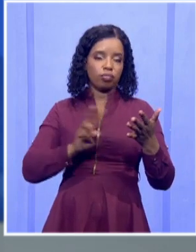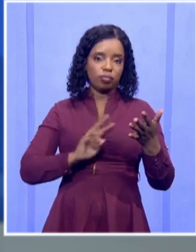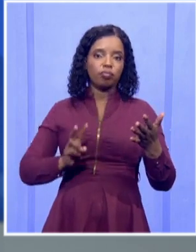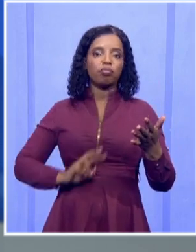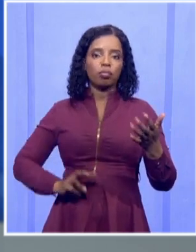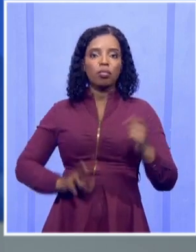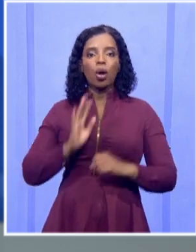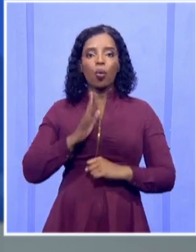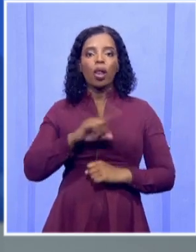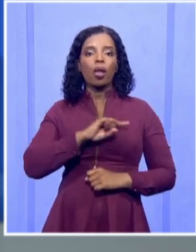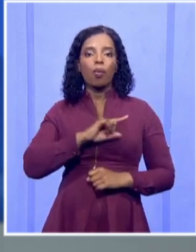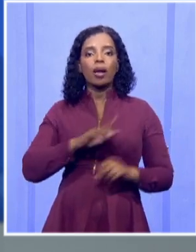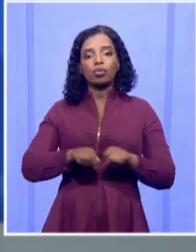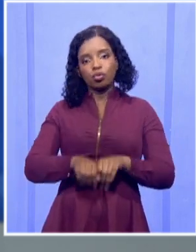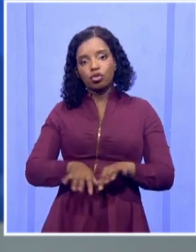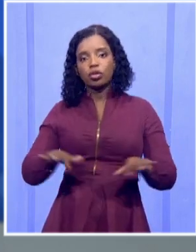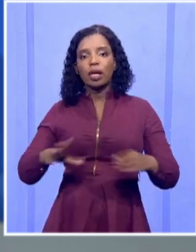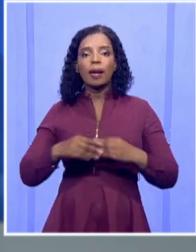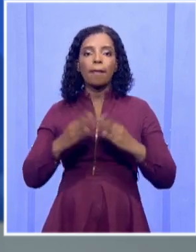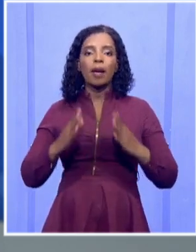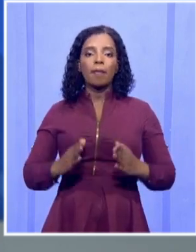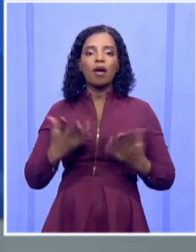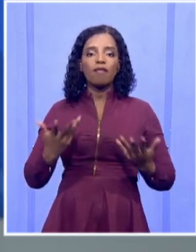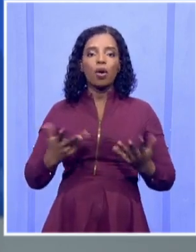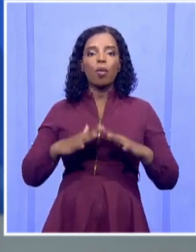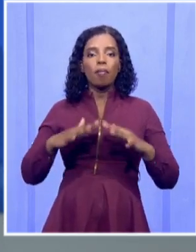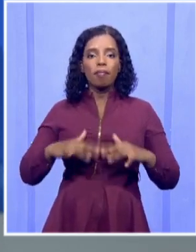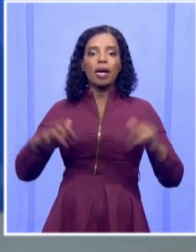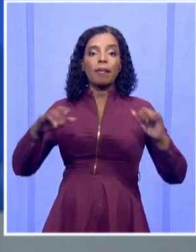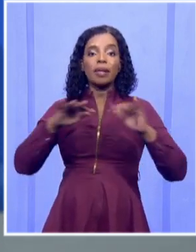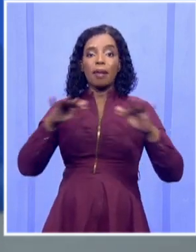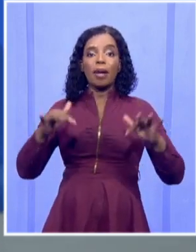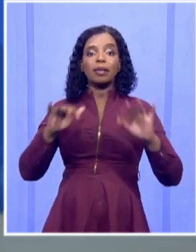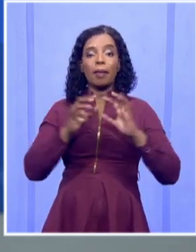of Parliament, and lots of anticipation as well for that to come through.